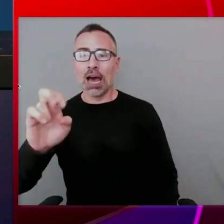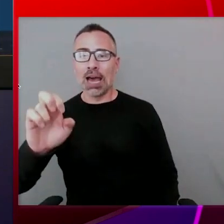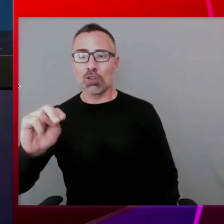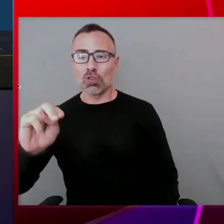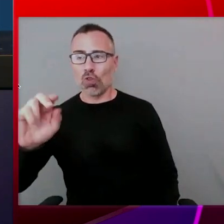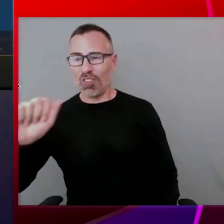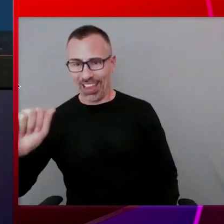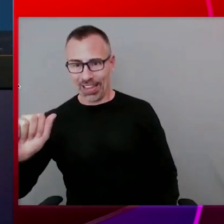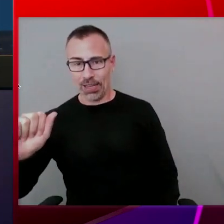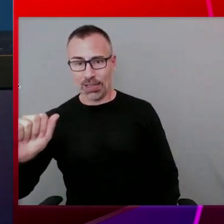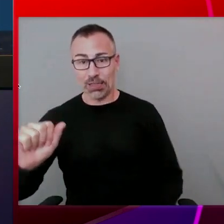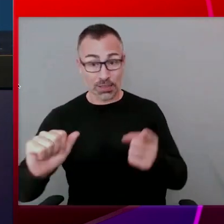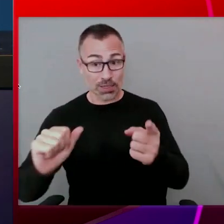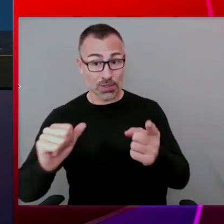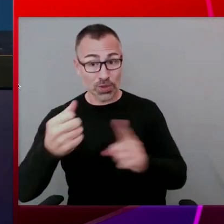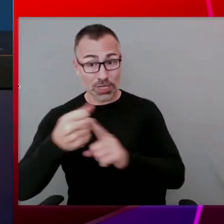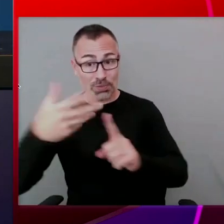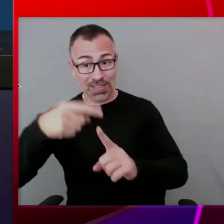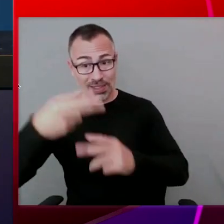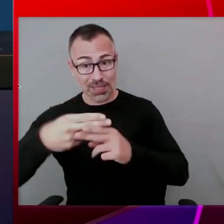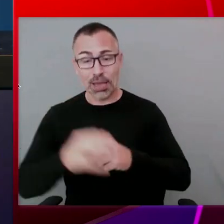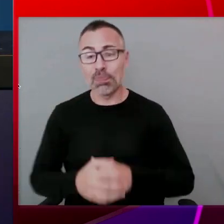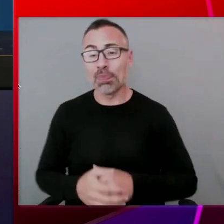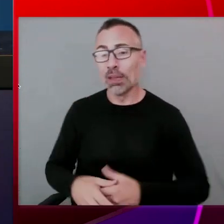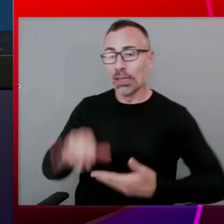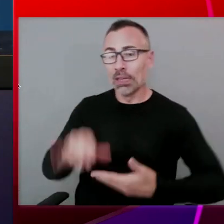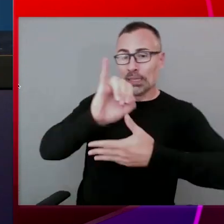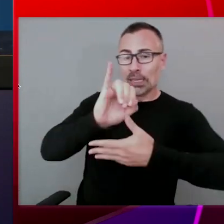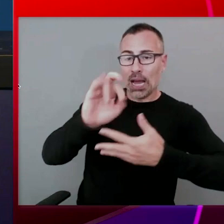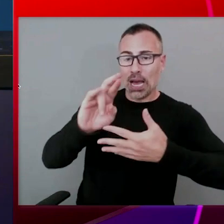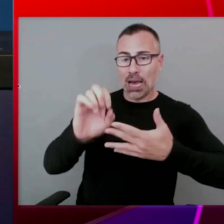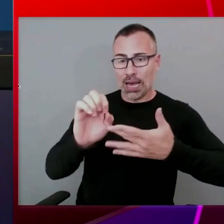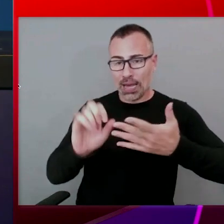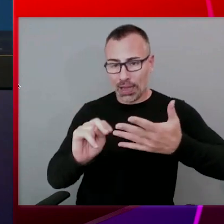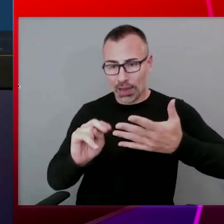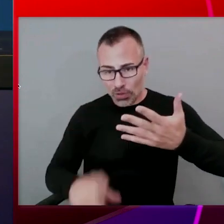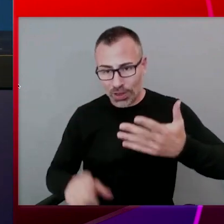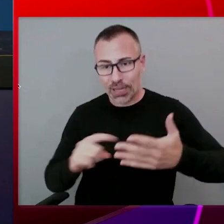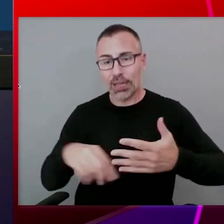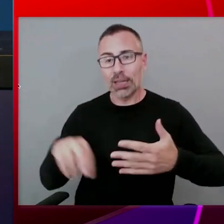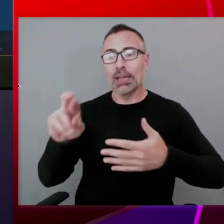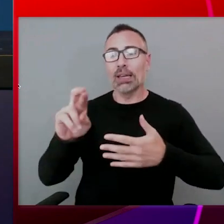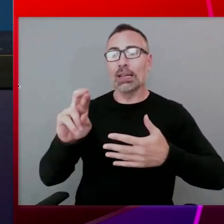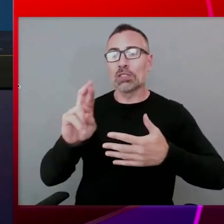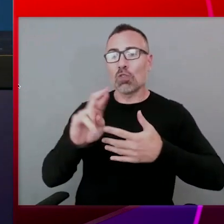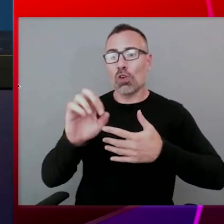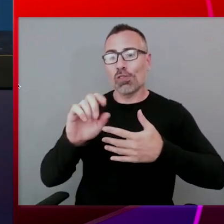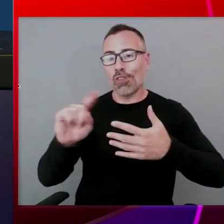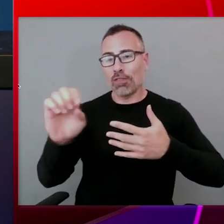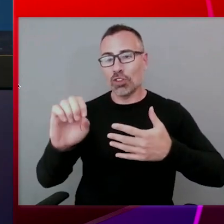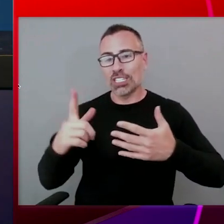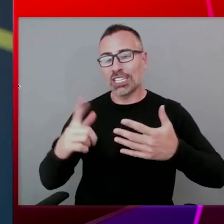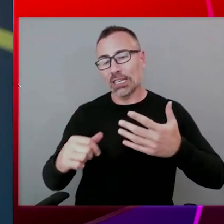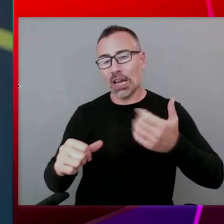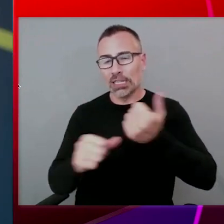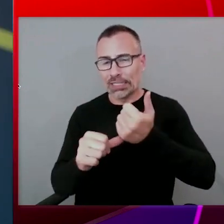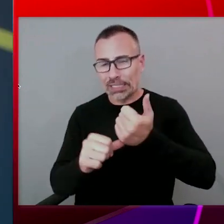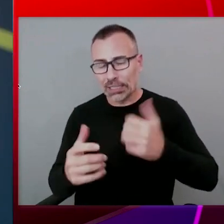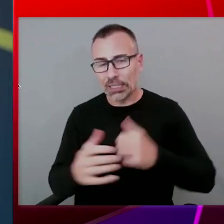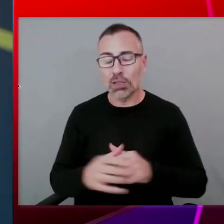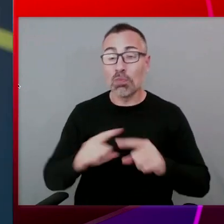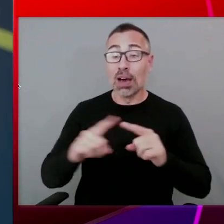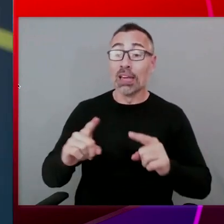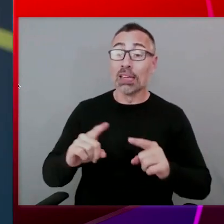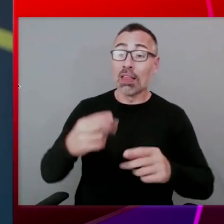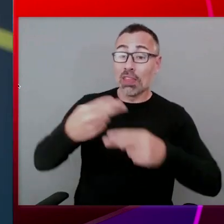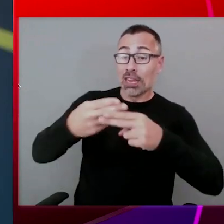name. Oh, yeah. Yeah, it's an acronym which stands for refugee, assistance and all the rest. But IRENA is actually a common name from that part of the